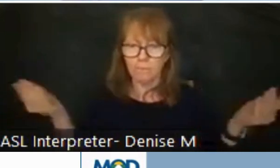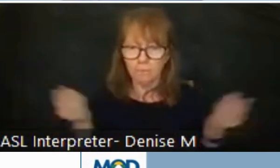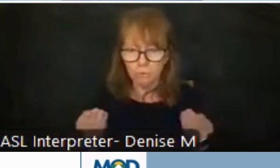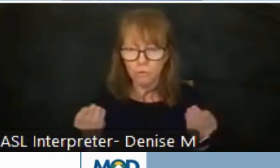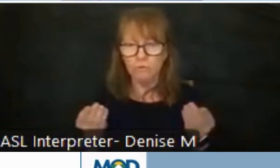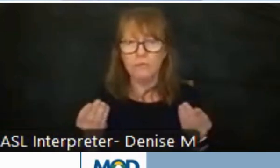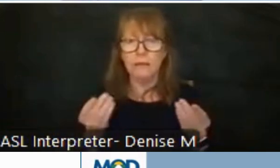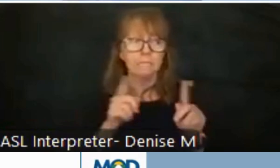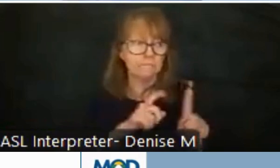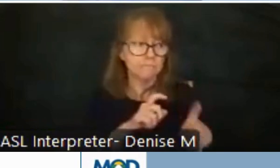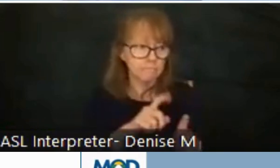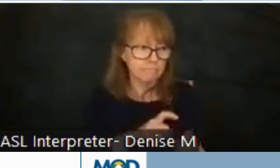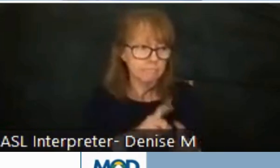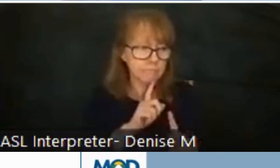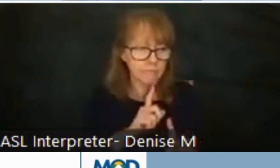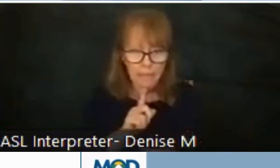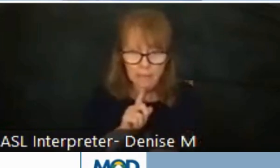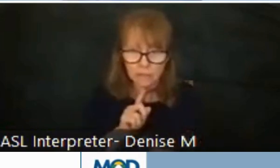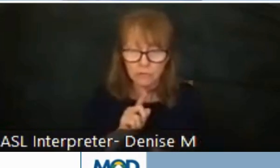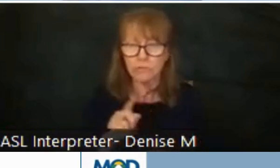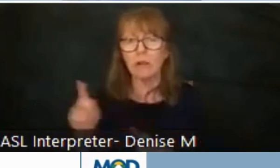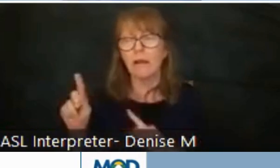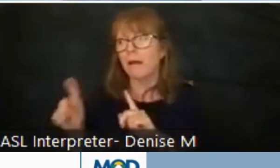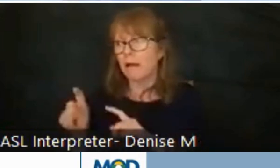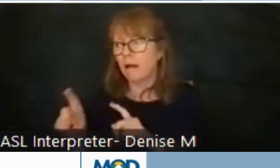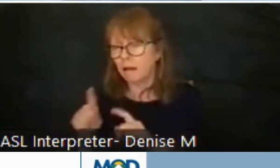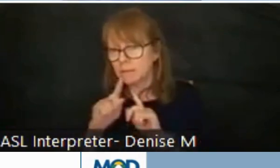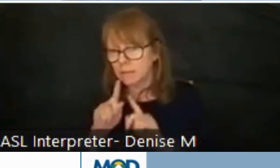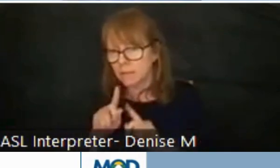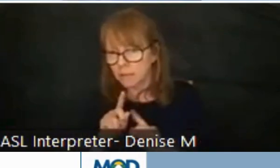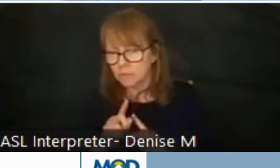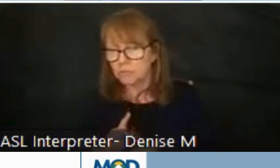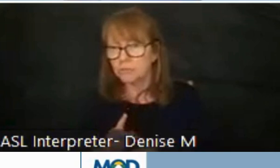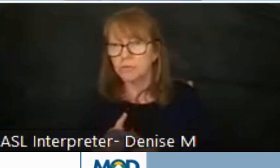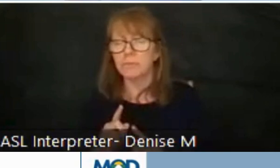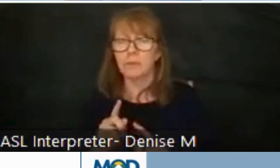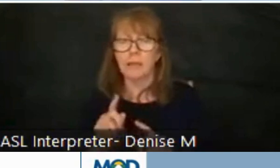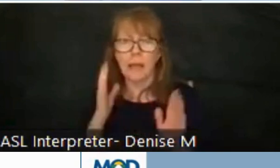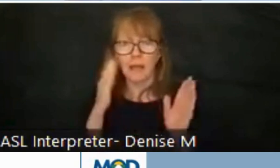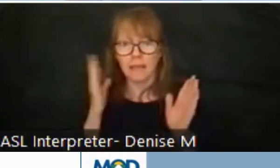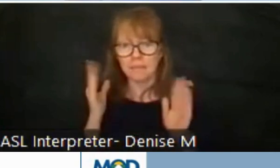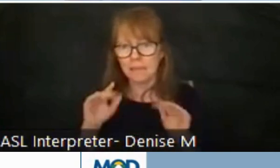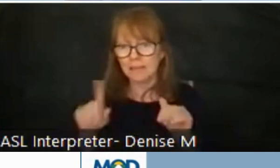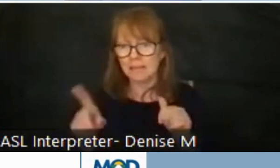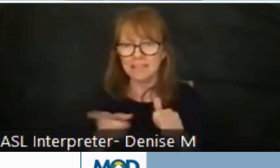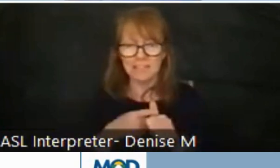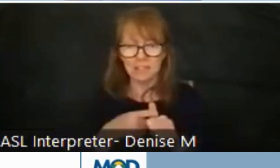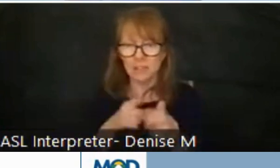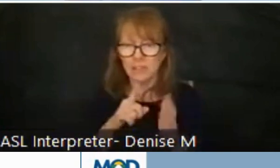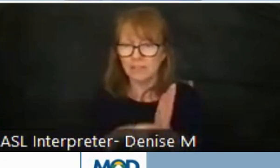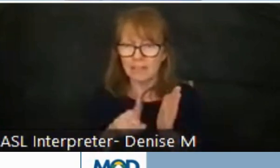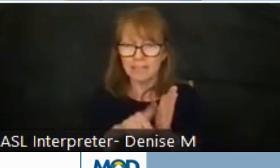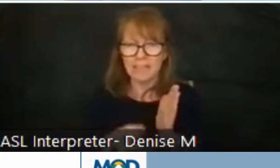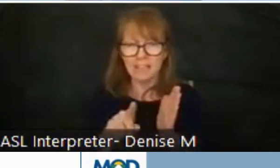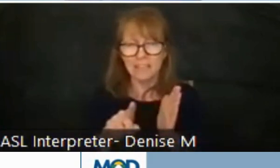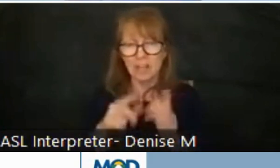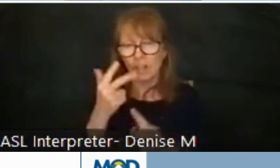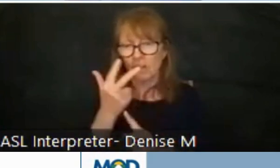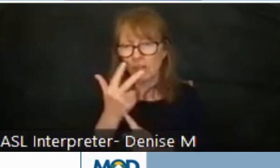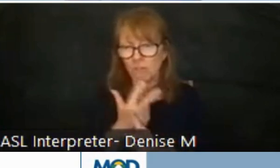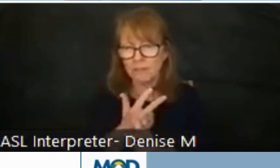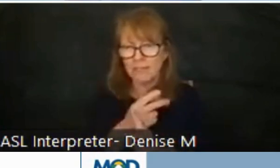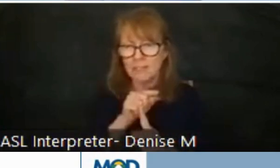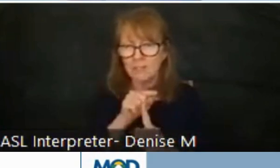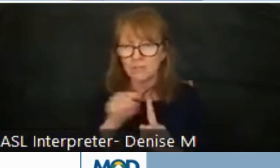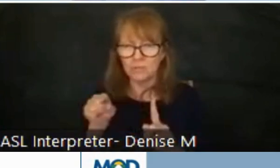questions. So at the very least, you should expect the initial investigation to take 3 to 4 months,